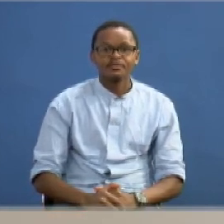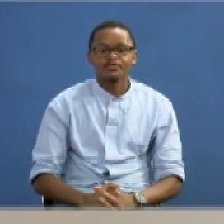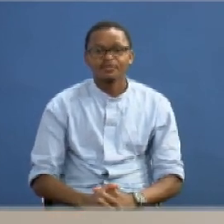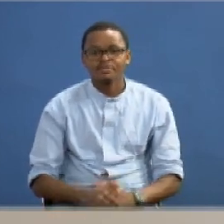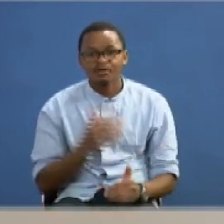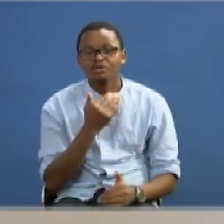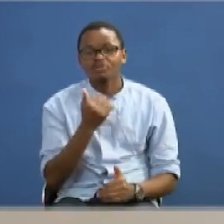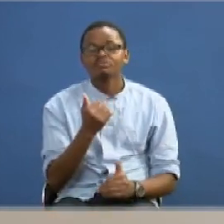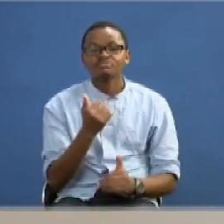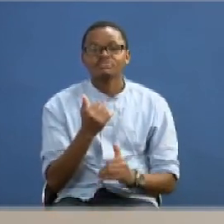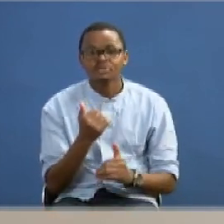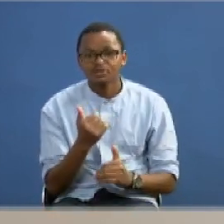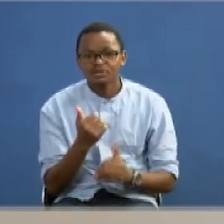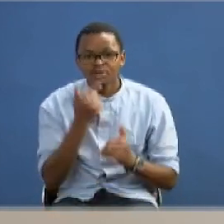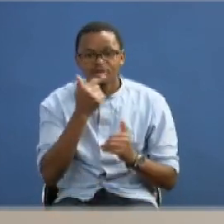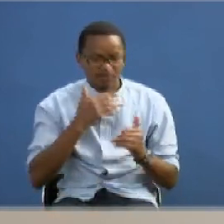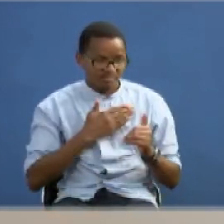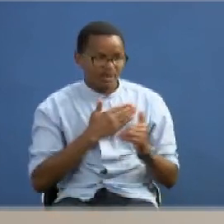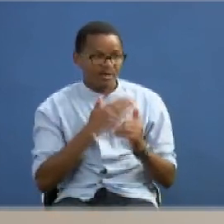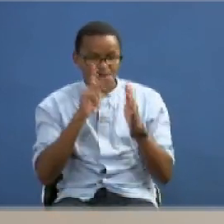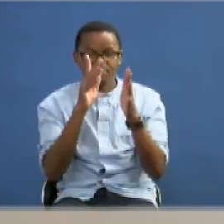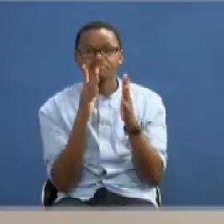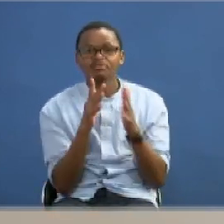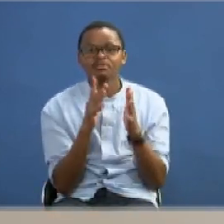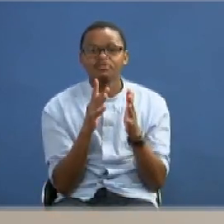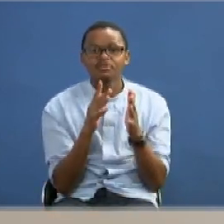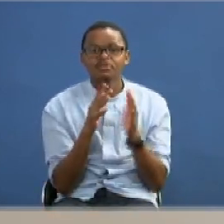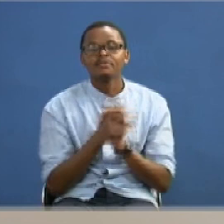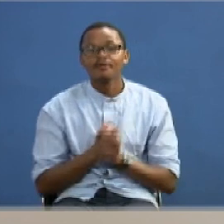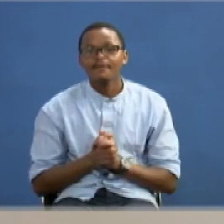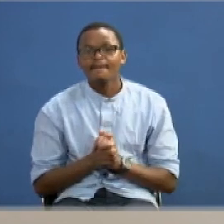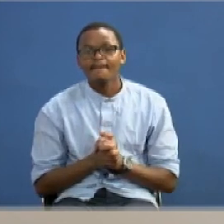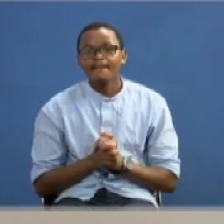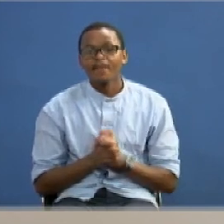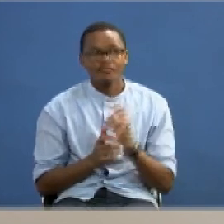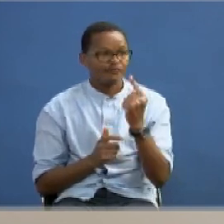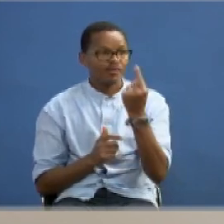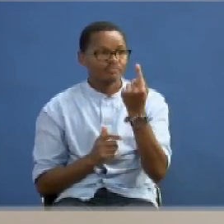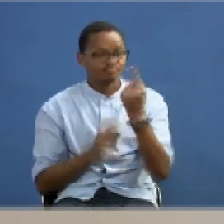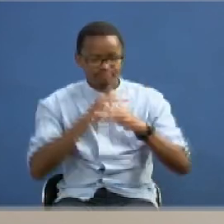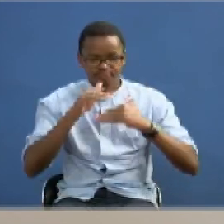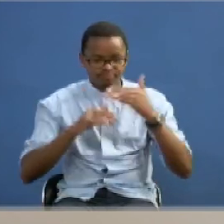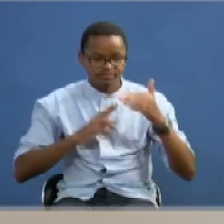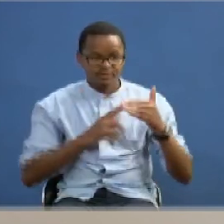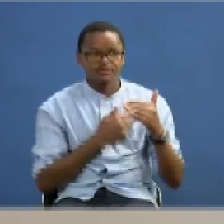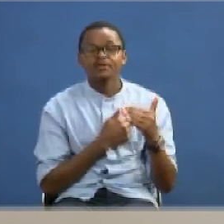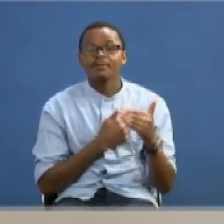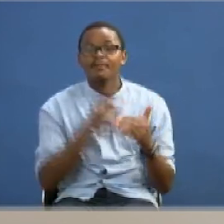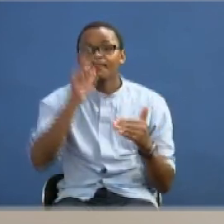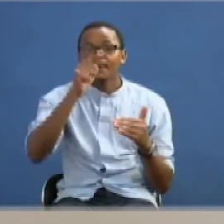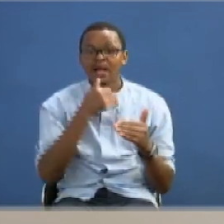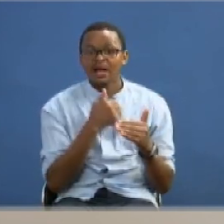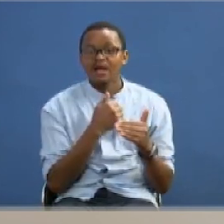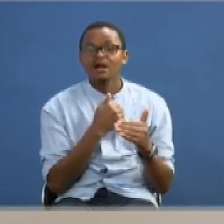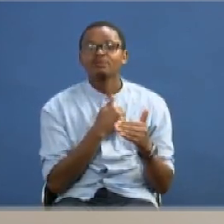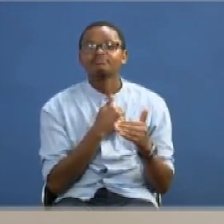I would like to tell my fellow Kenyans that first, all of us deserve a pat in the